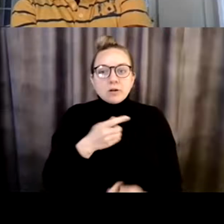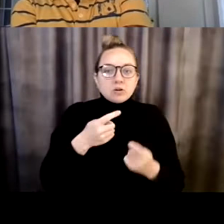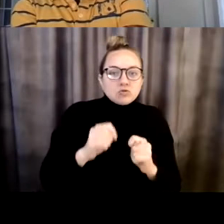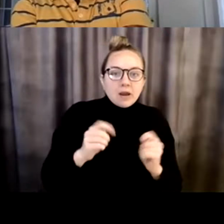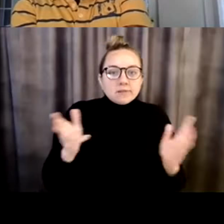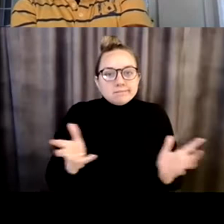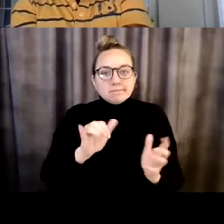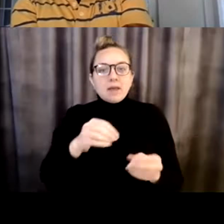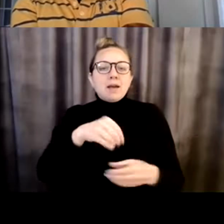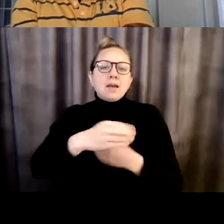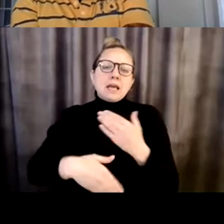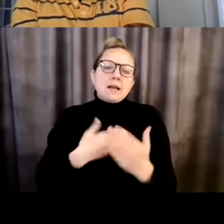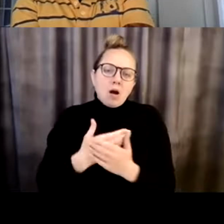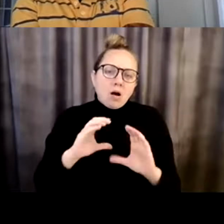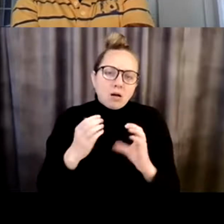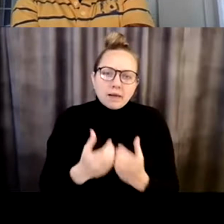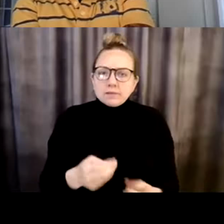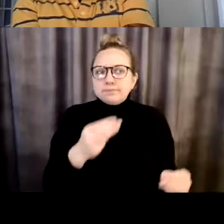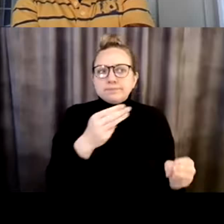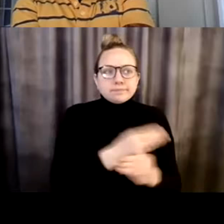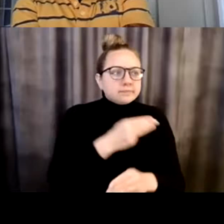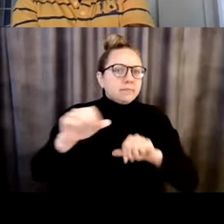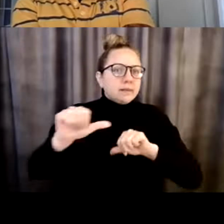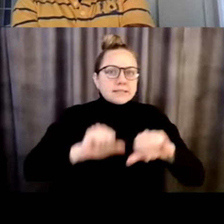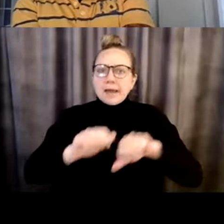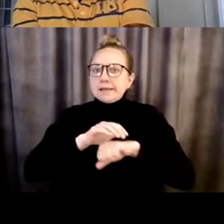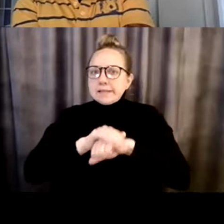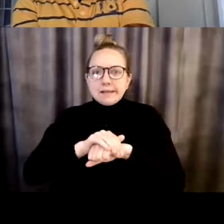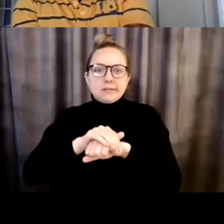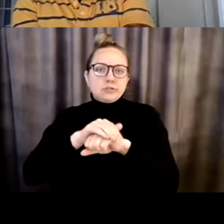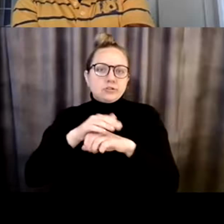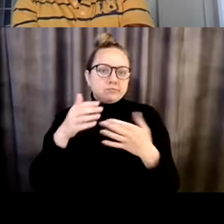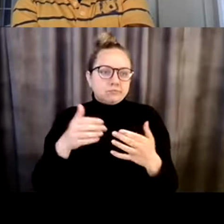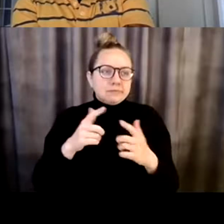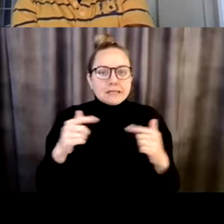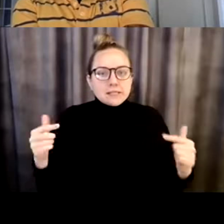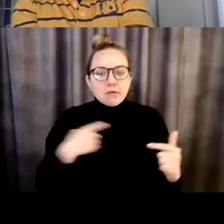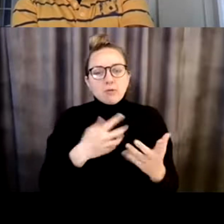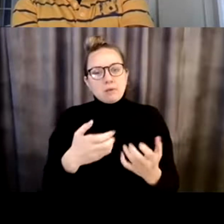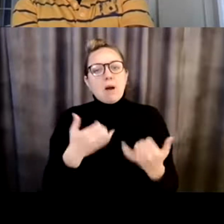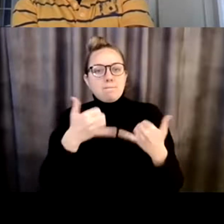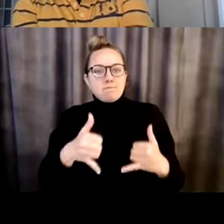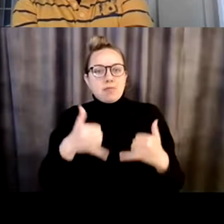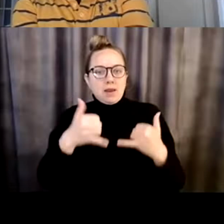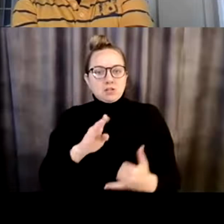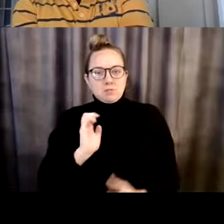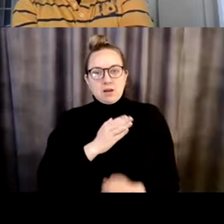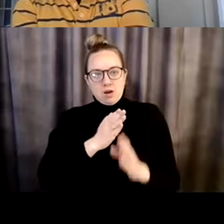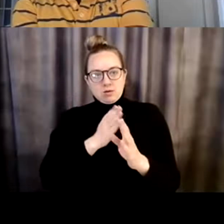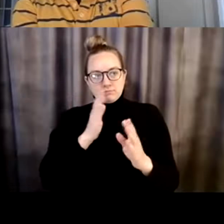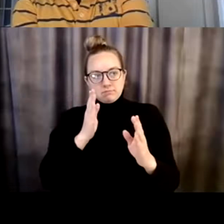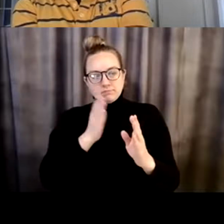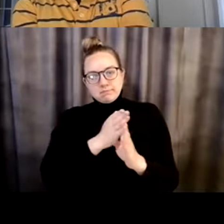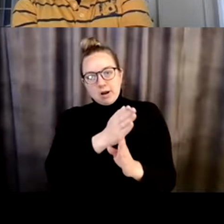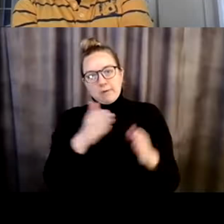from kindergarten and into first grade. So for us, play really is how children learn.